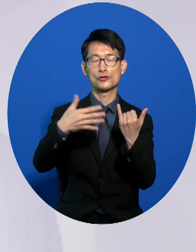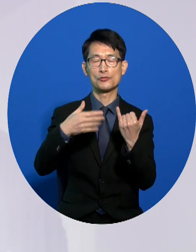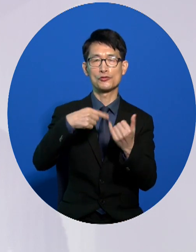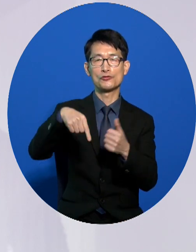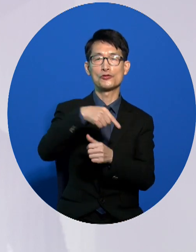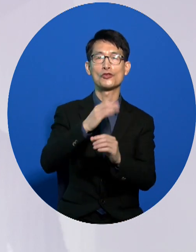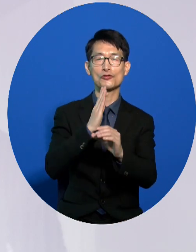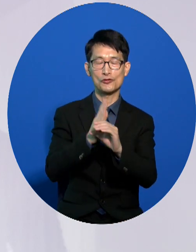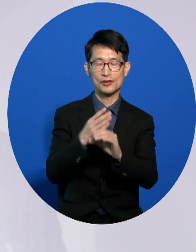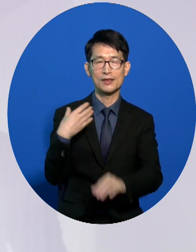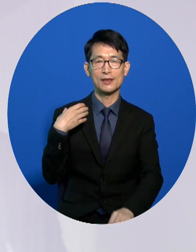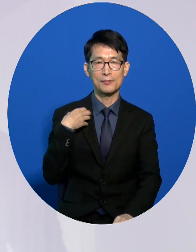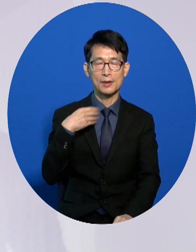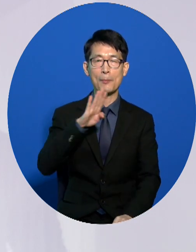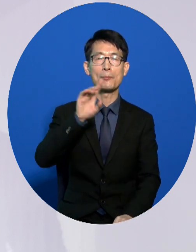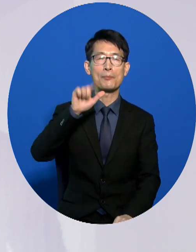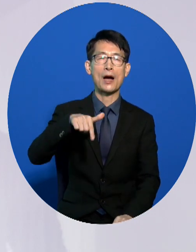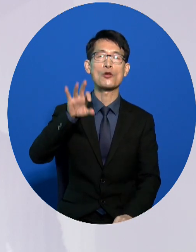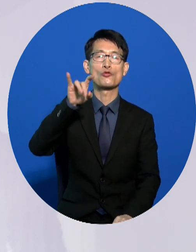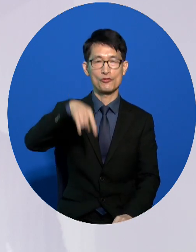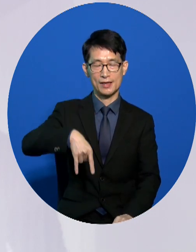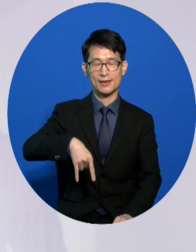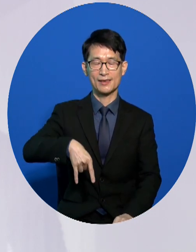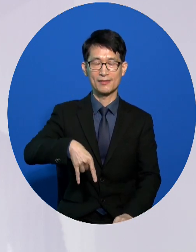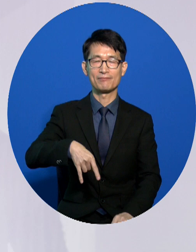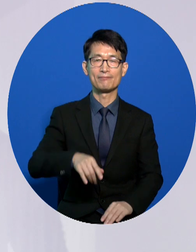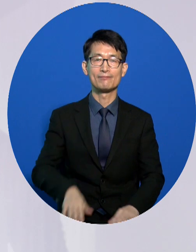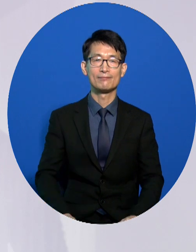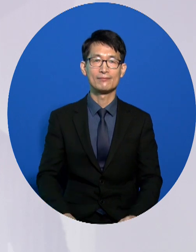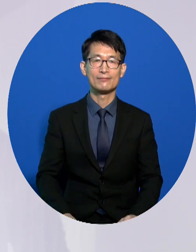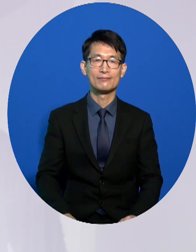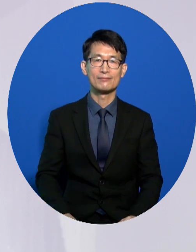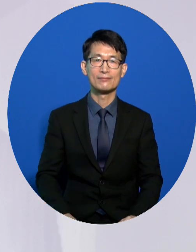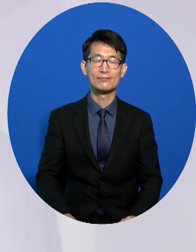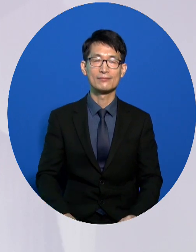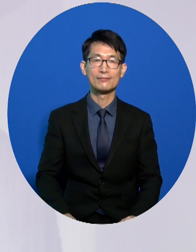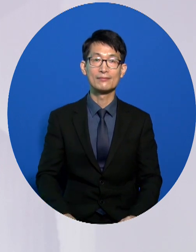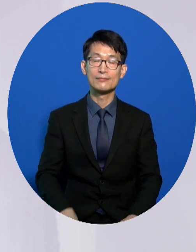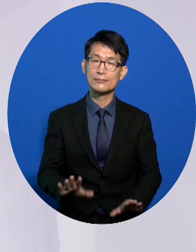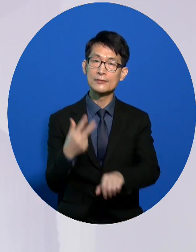MC, my name is Park Wee of the YouTube channel We Rockle.